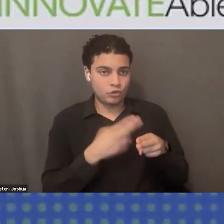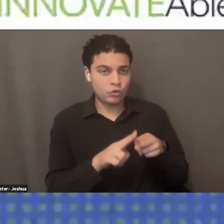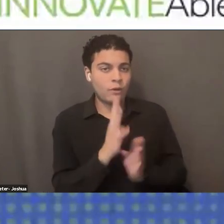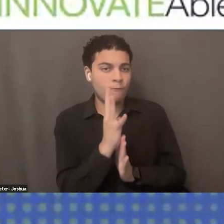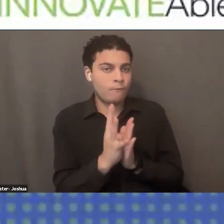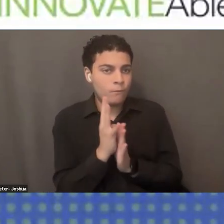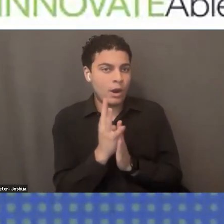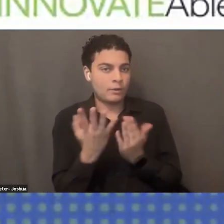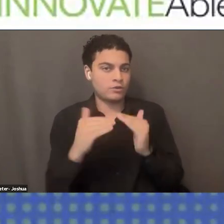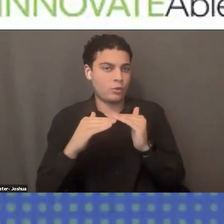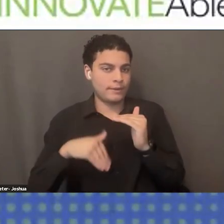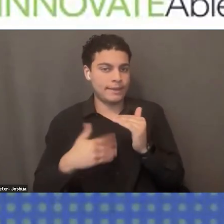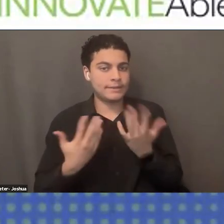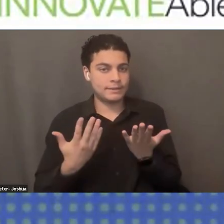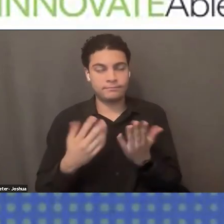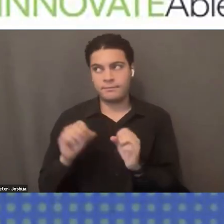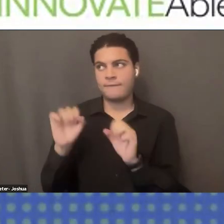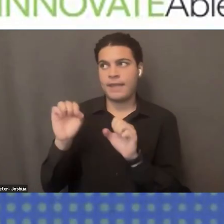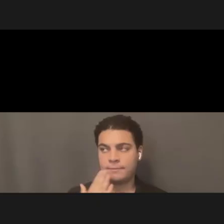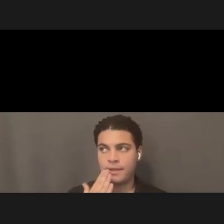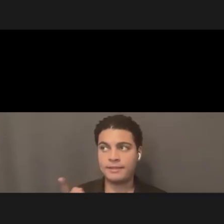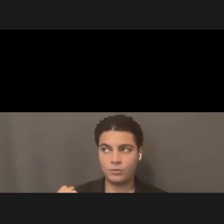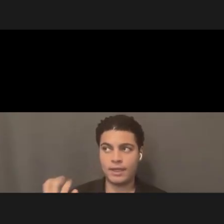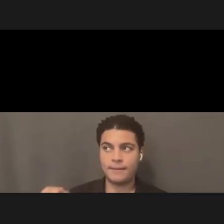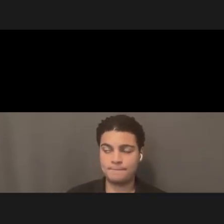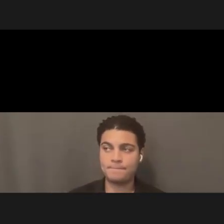It's fantastic. Thank you very much. Thank you.